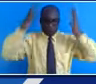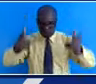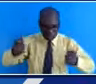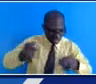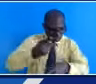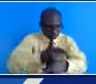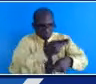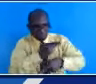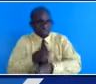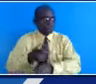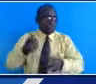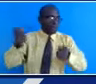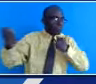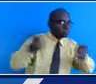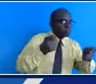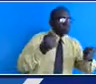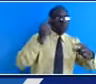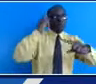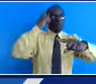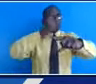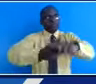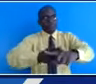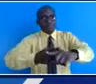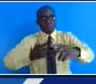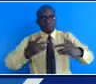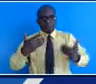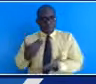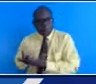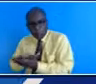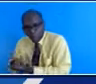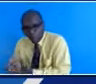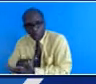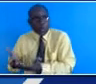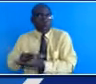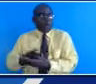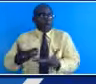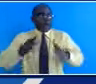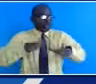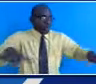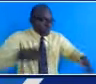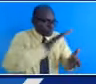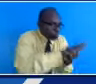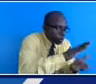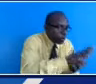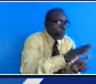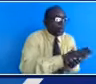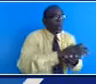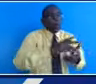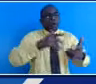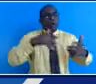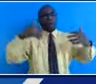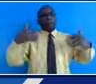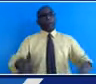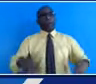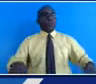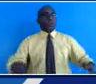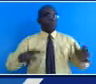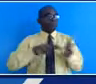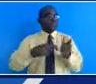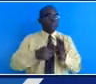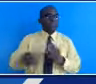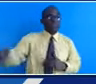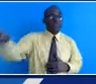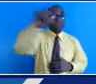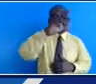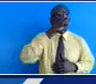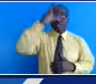think motherhood is a strong and parenthood is a strong bond. So people come together and try and help each other out, give each other creative ideas of what we could do